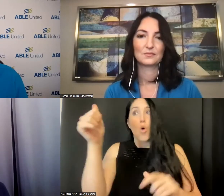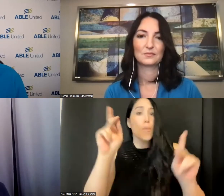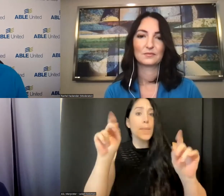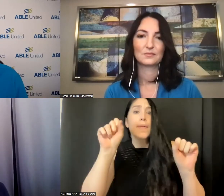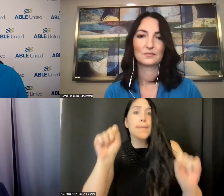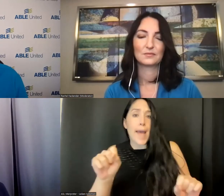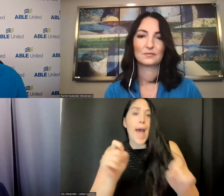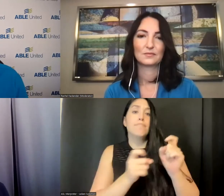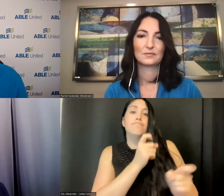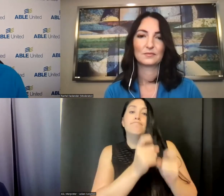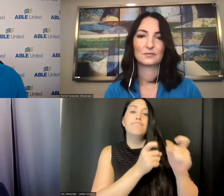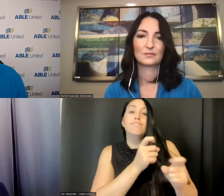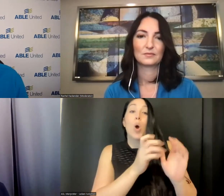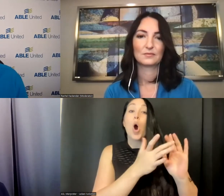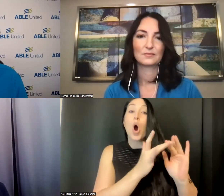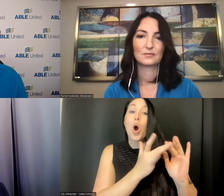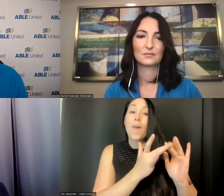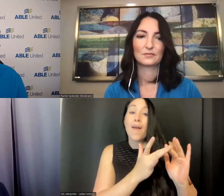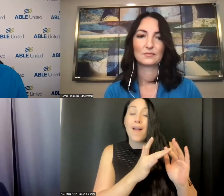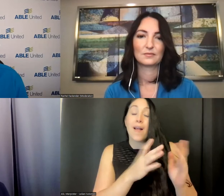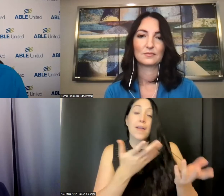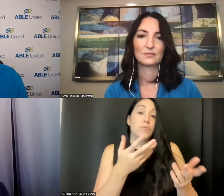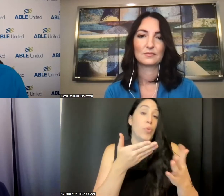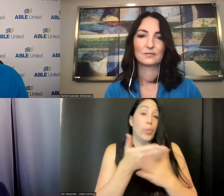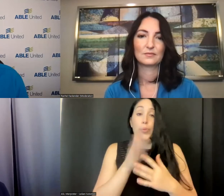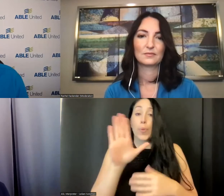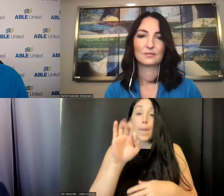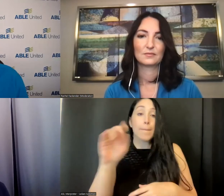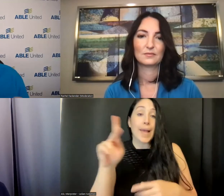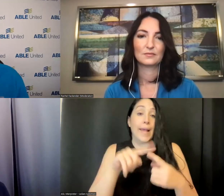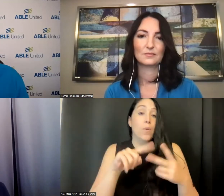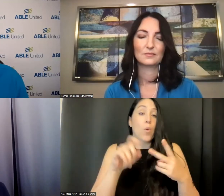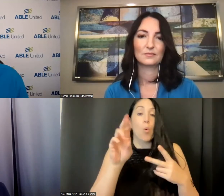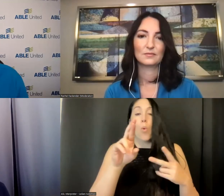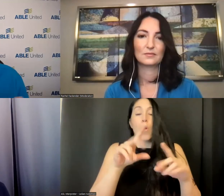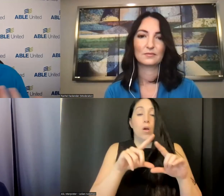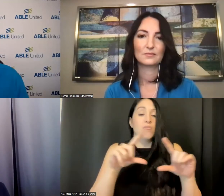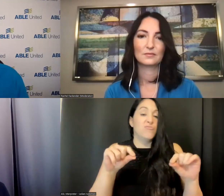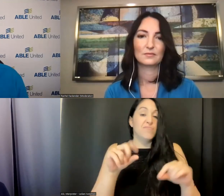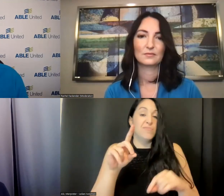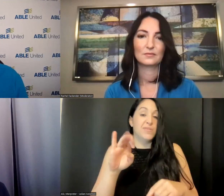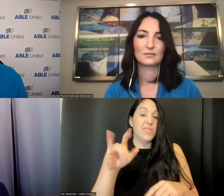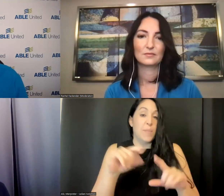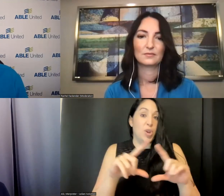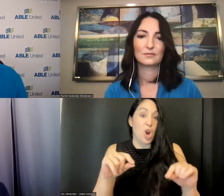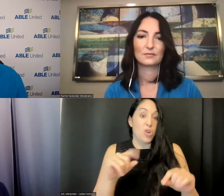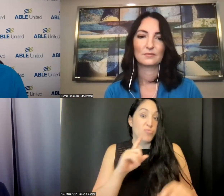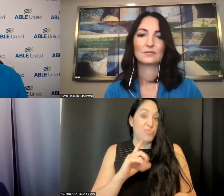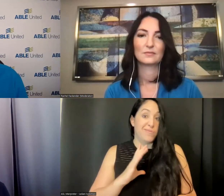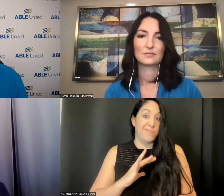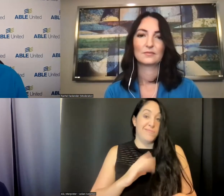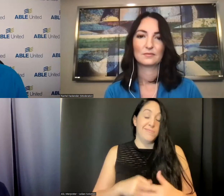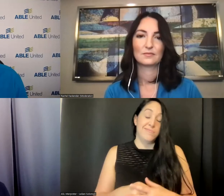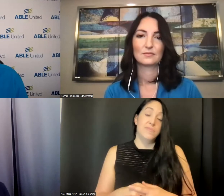account online via ACH or a debit card. So pretty amazing, pretty broad. And that's the question we